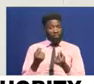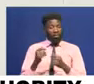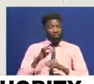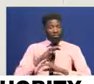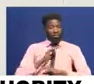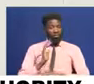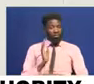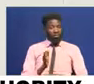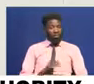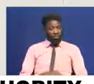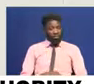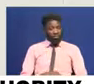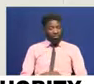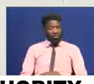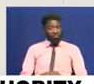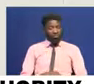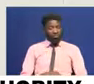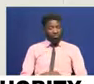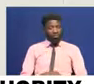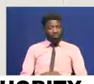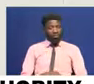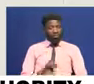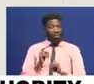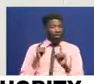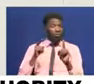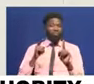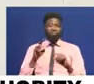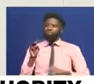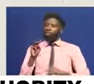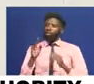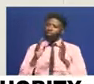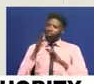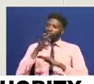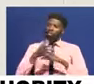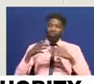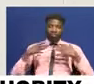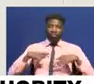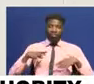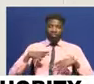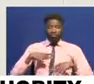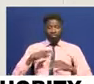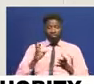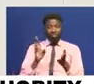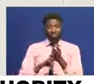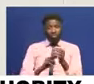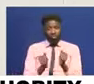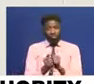to cater for the millions of people who are going to register with you?